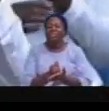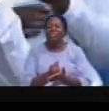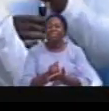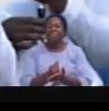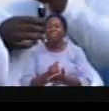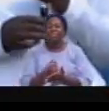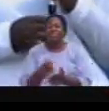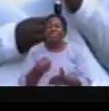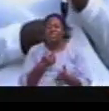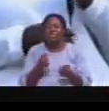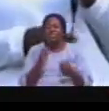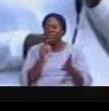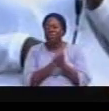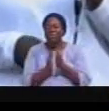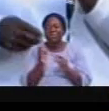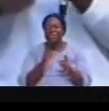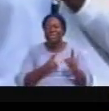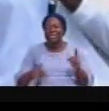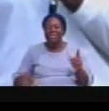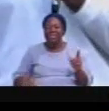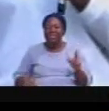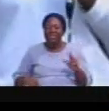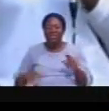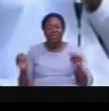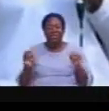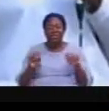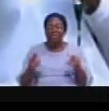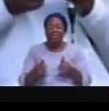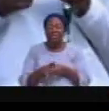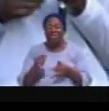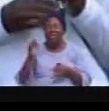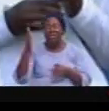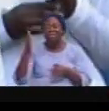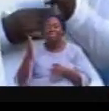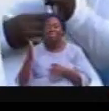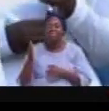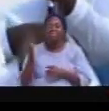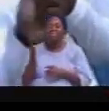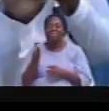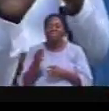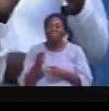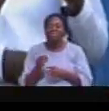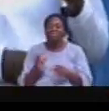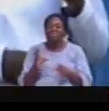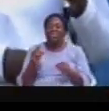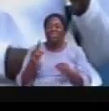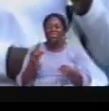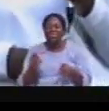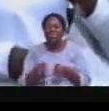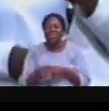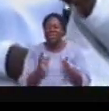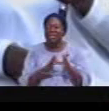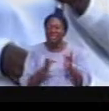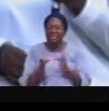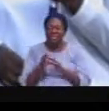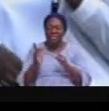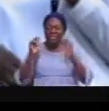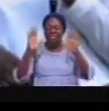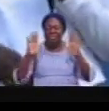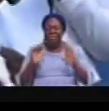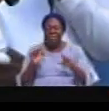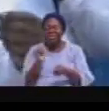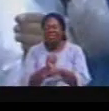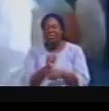to praise the Lord, for there is none like unto our God. There is no one like Jesus, the miracle worker. Amen.